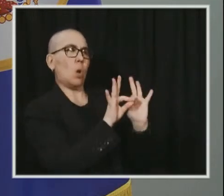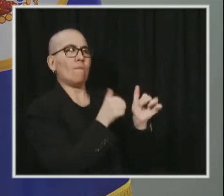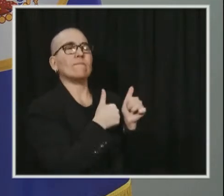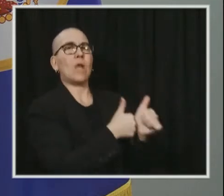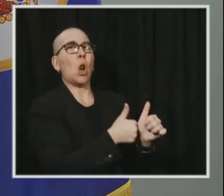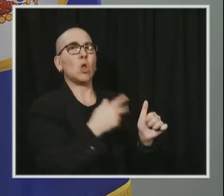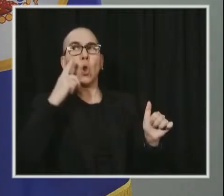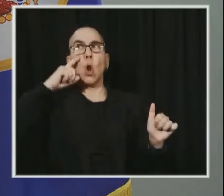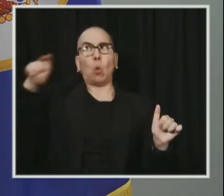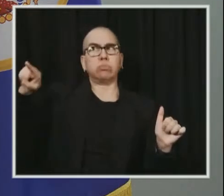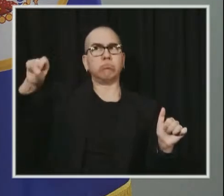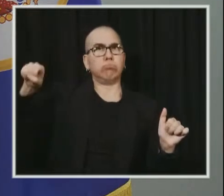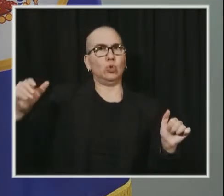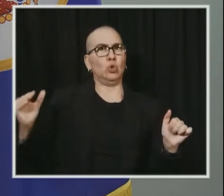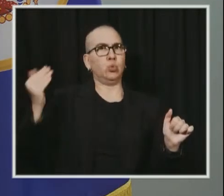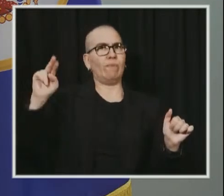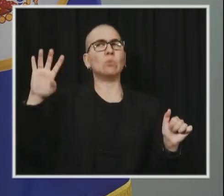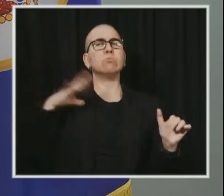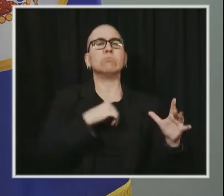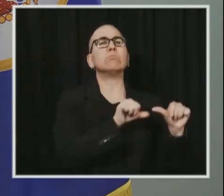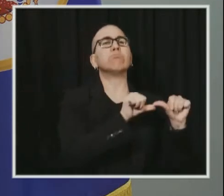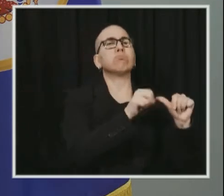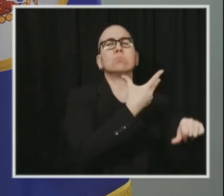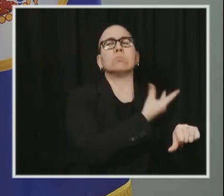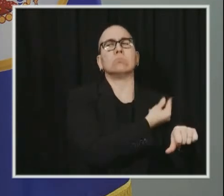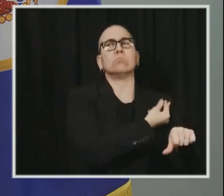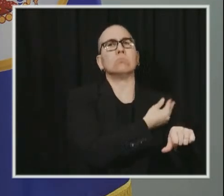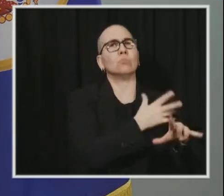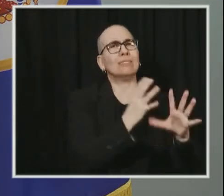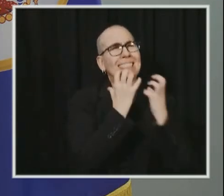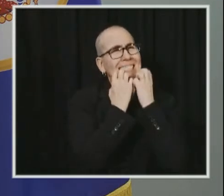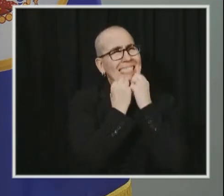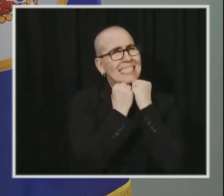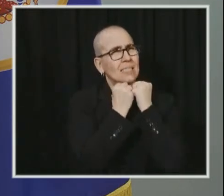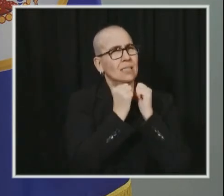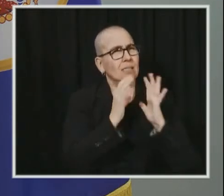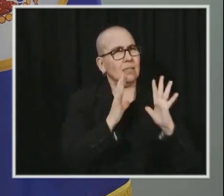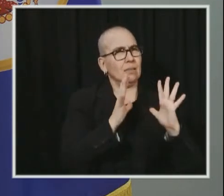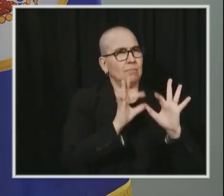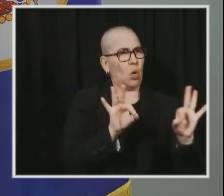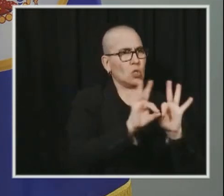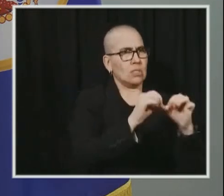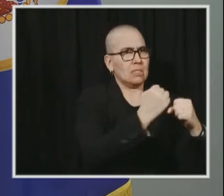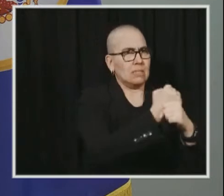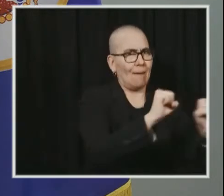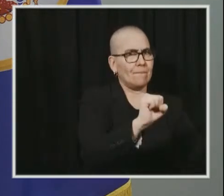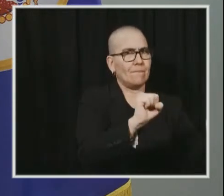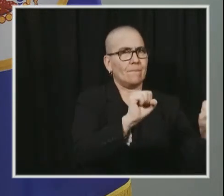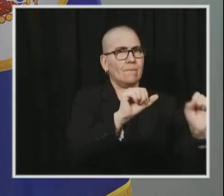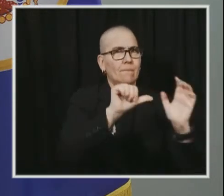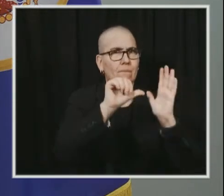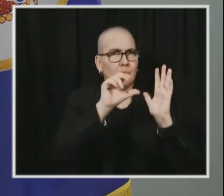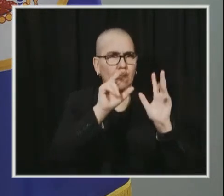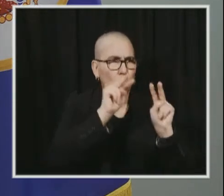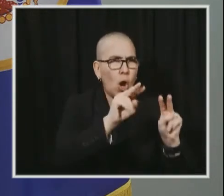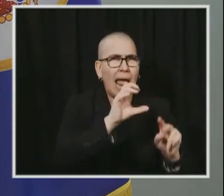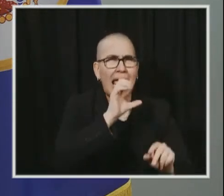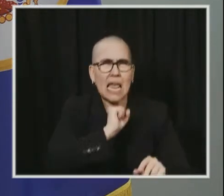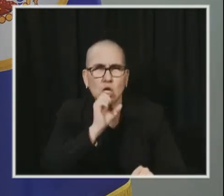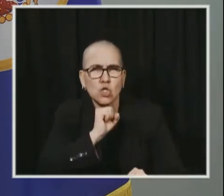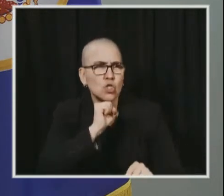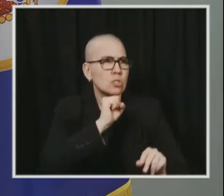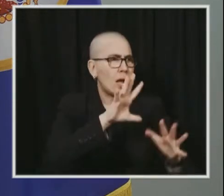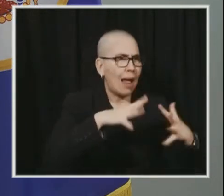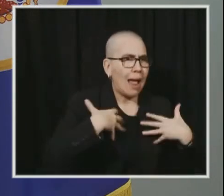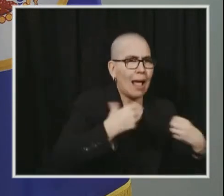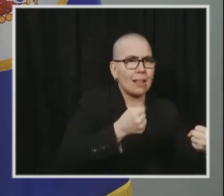functioning. So in these coming phases, the plan is really to focus on age, individuals with underlying medical conditions that may put them more